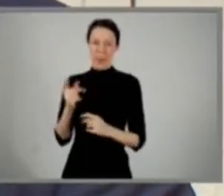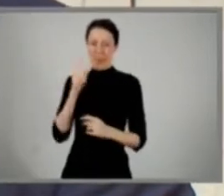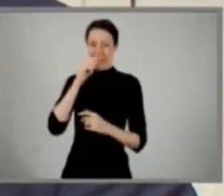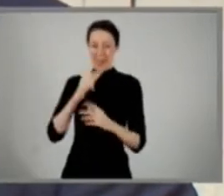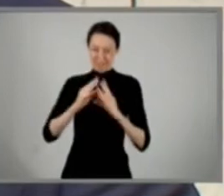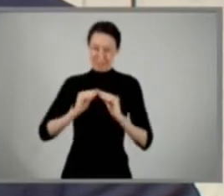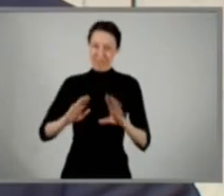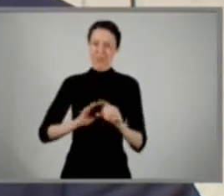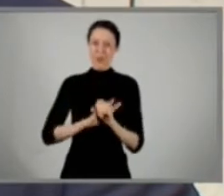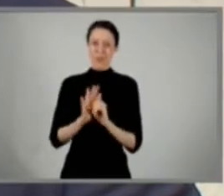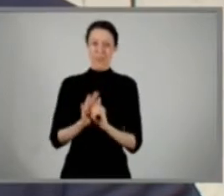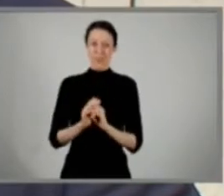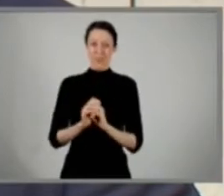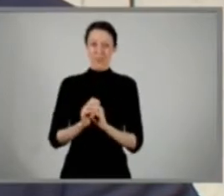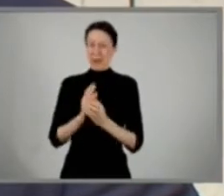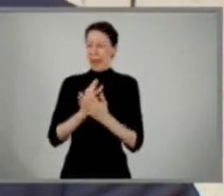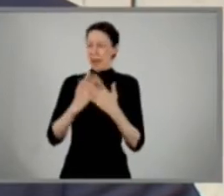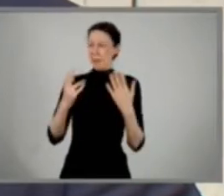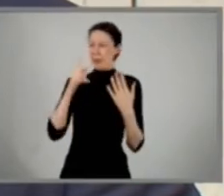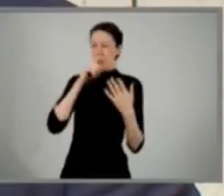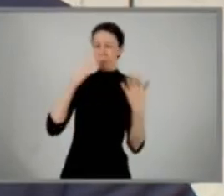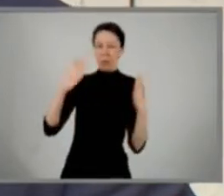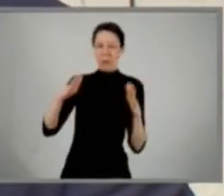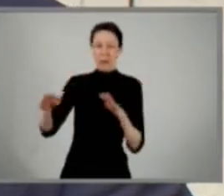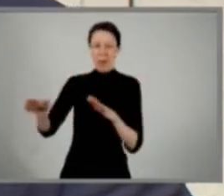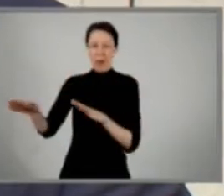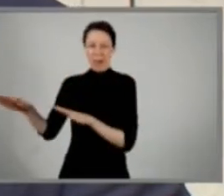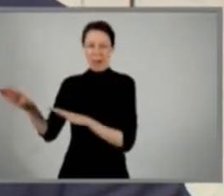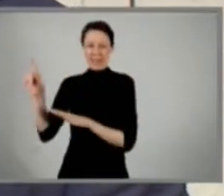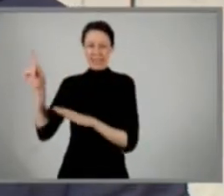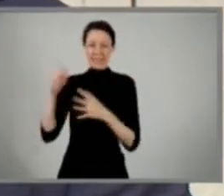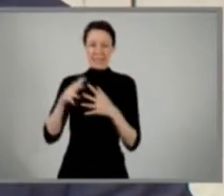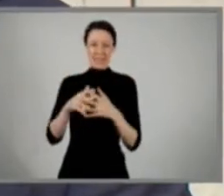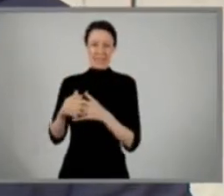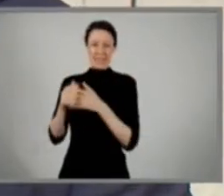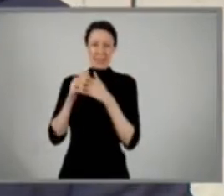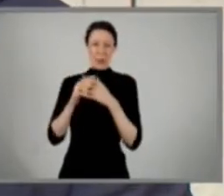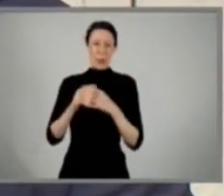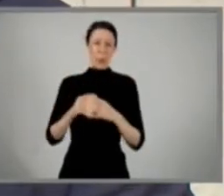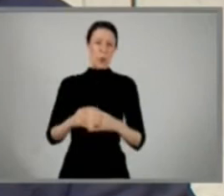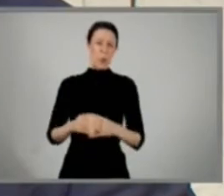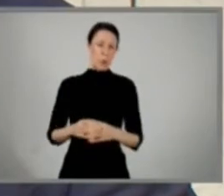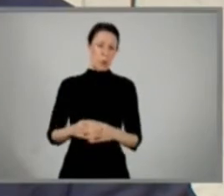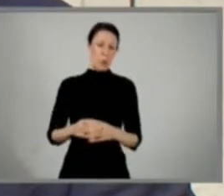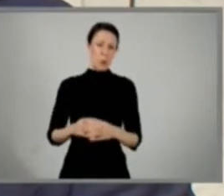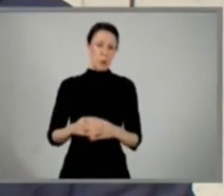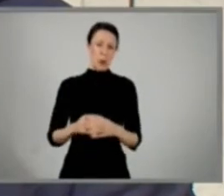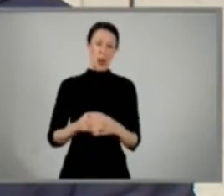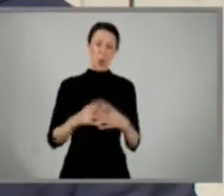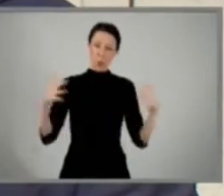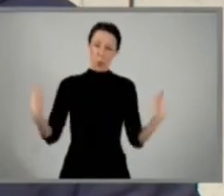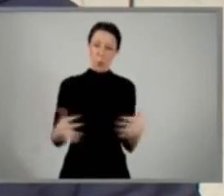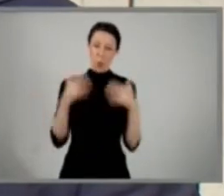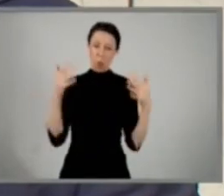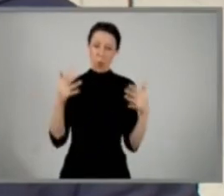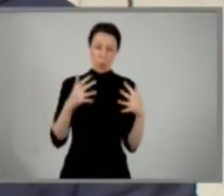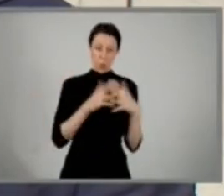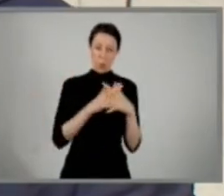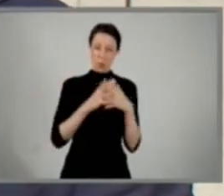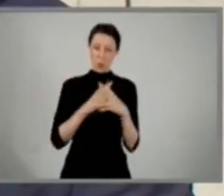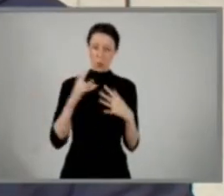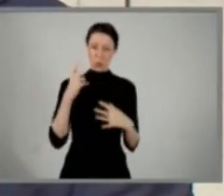Kingdom? I mean, the death toll from the Blitz was less. I mean, that puts